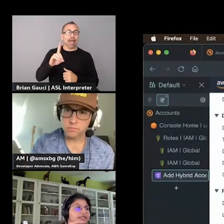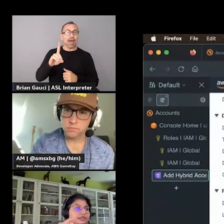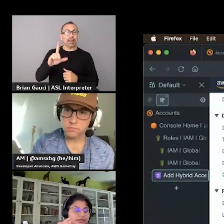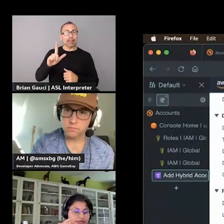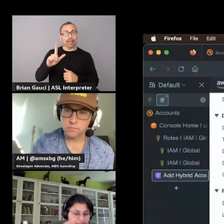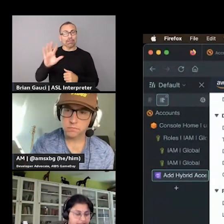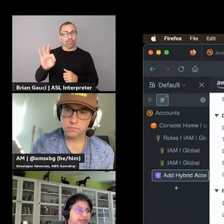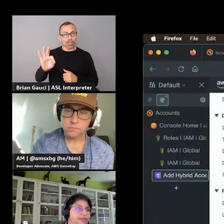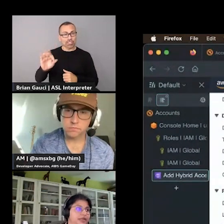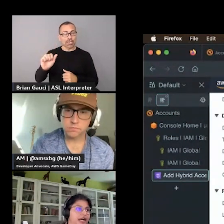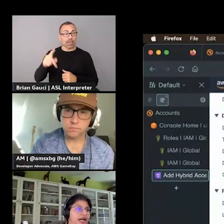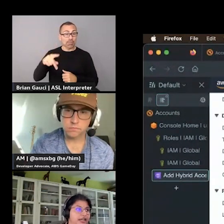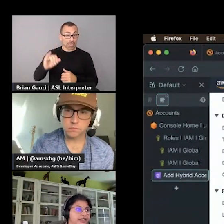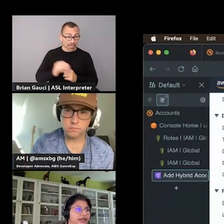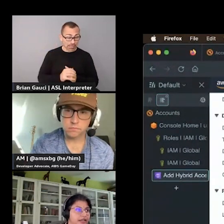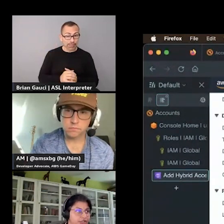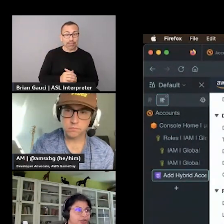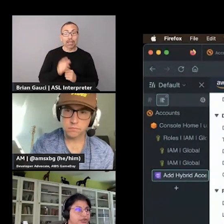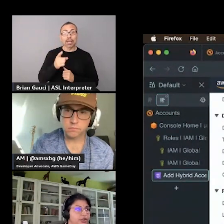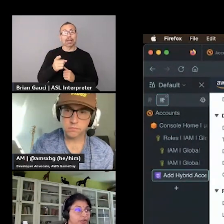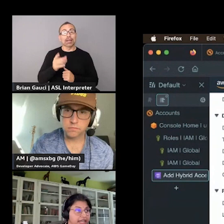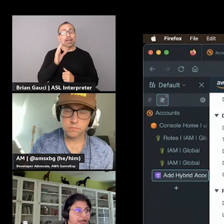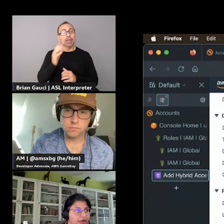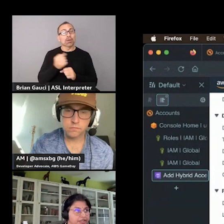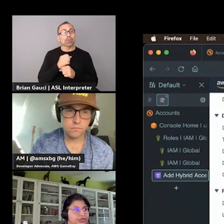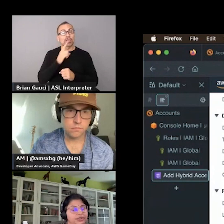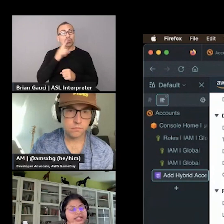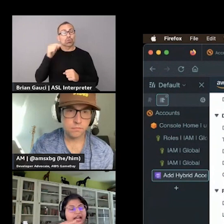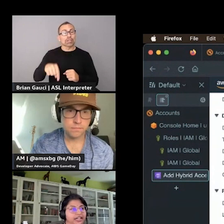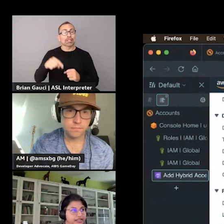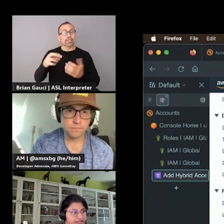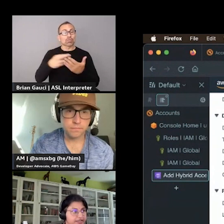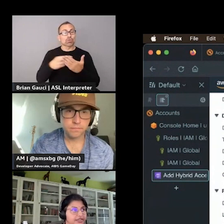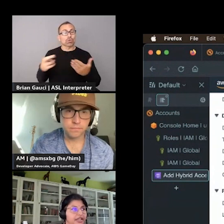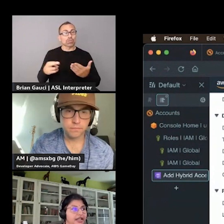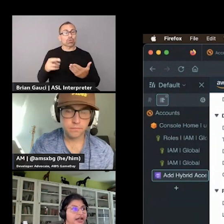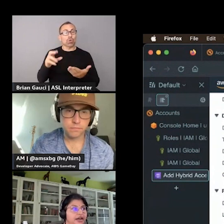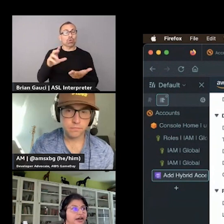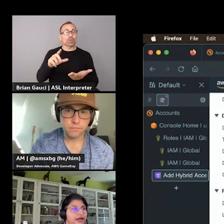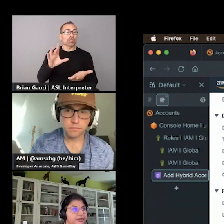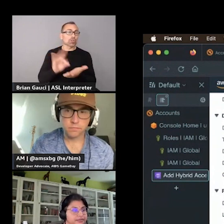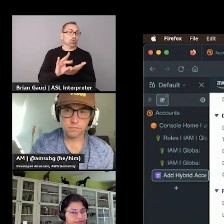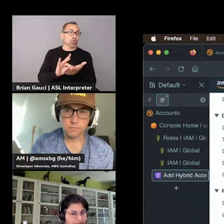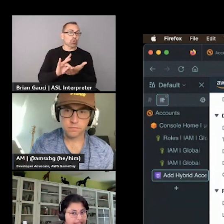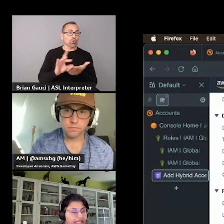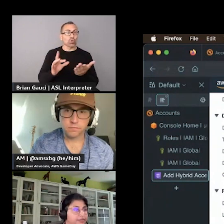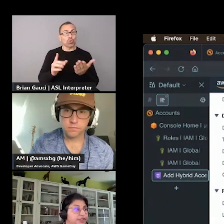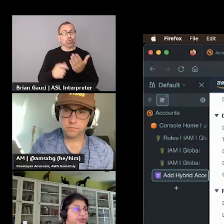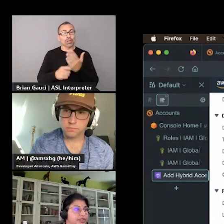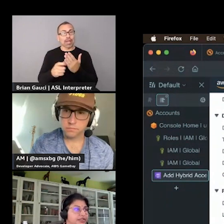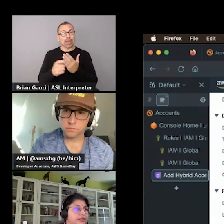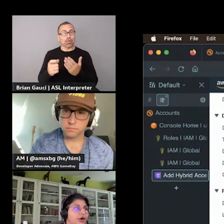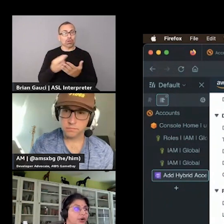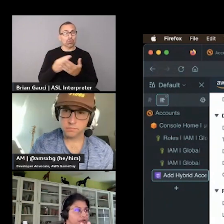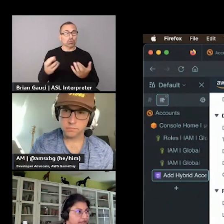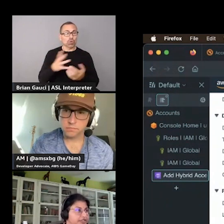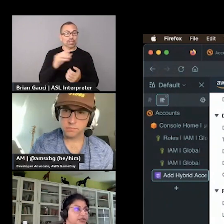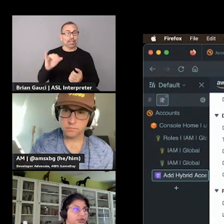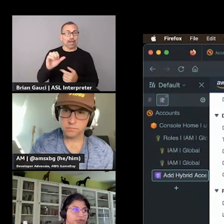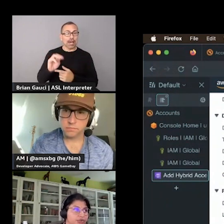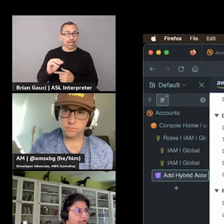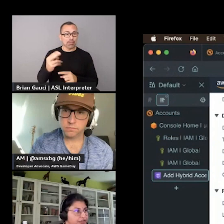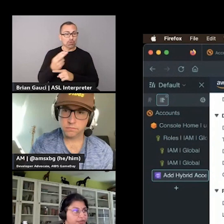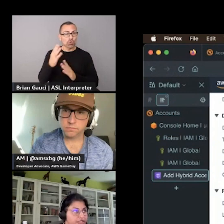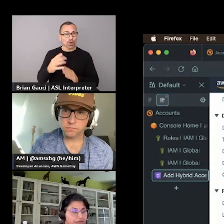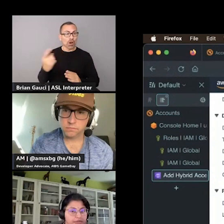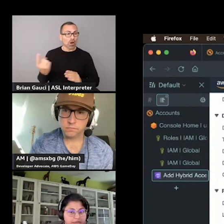that this resource, glue catalog resource, and this IAM user always